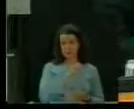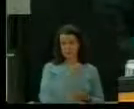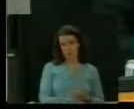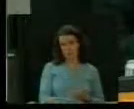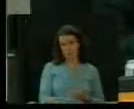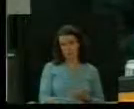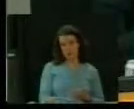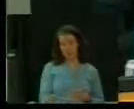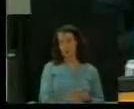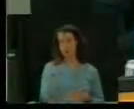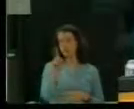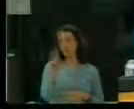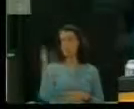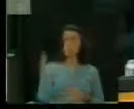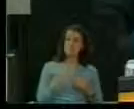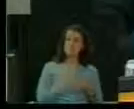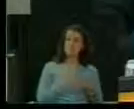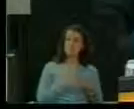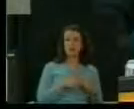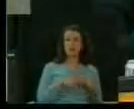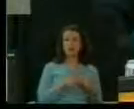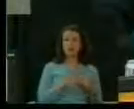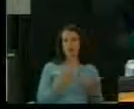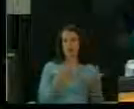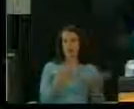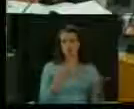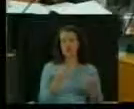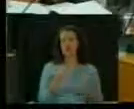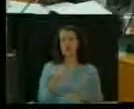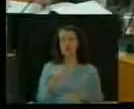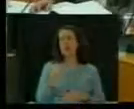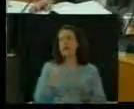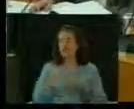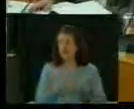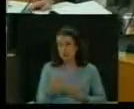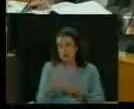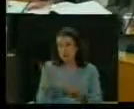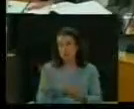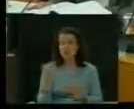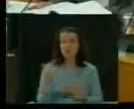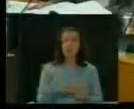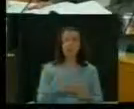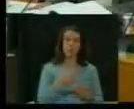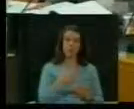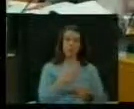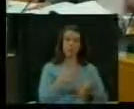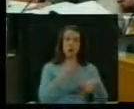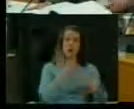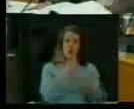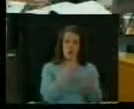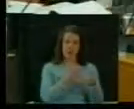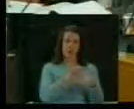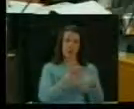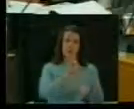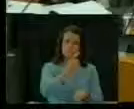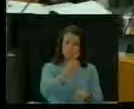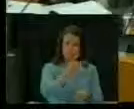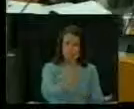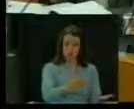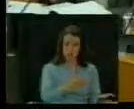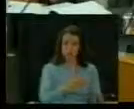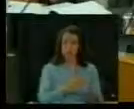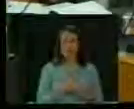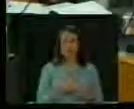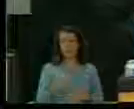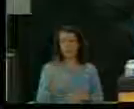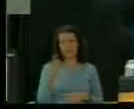We had 13 noes and 5 ayes, so the motion fails. Question on the original motion. Back to the original motion. I've got a substitute motion. I call for a